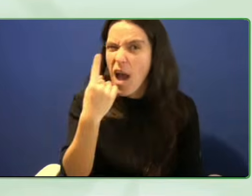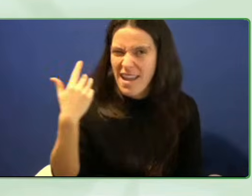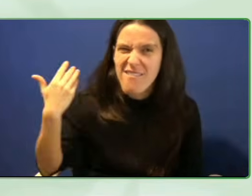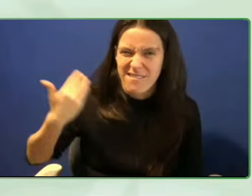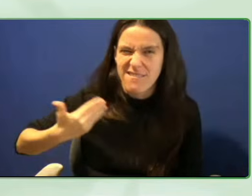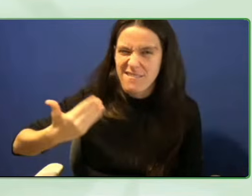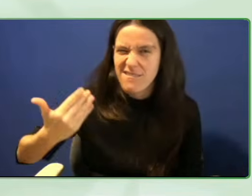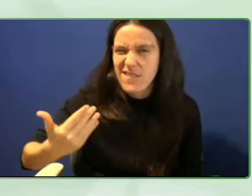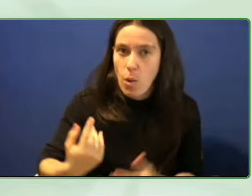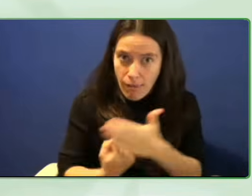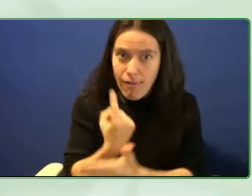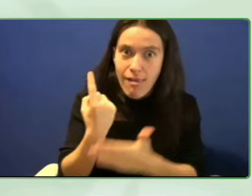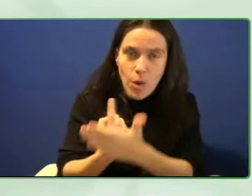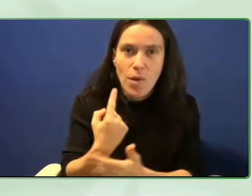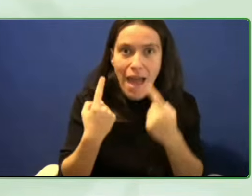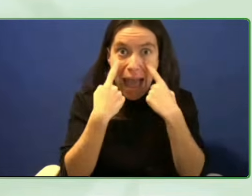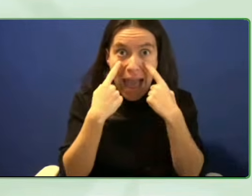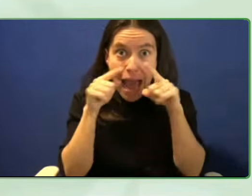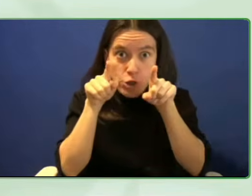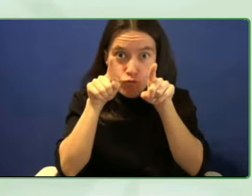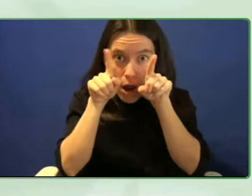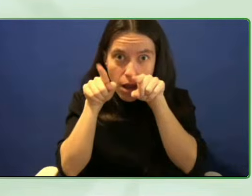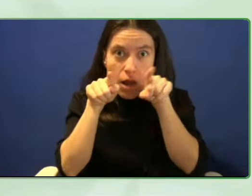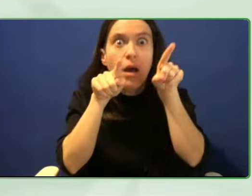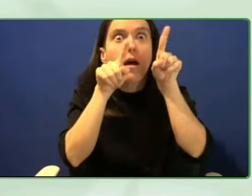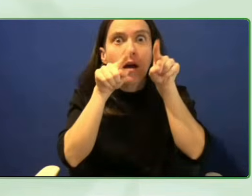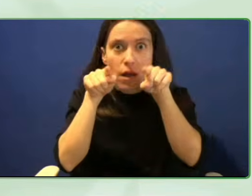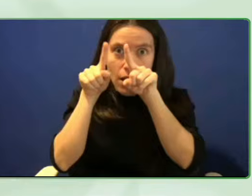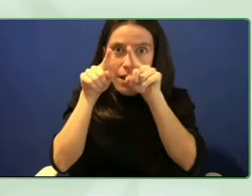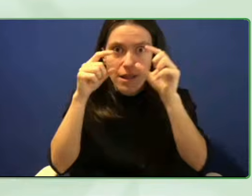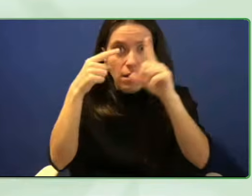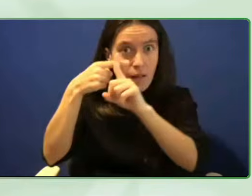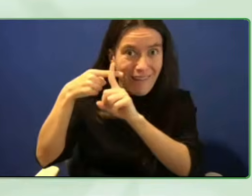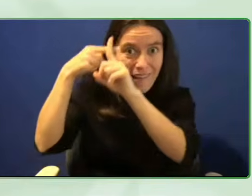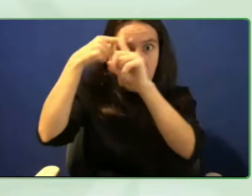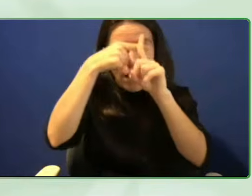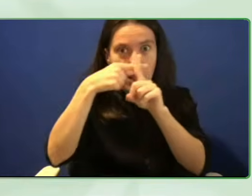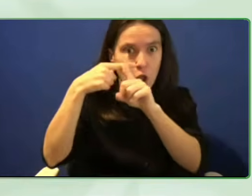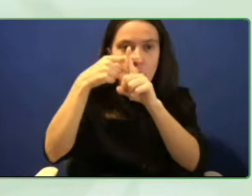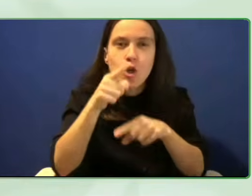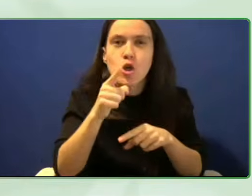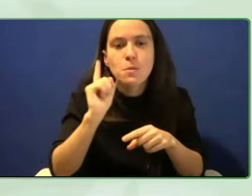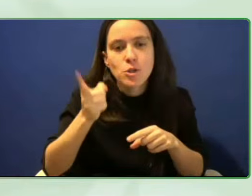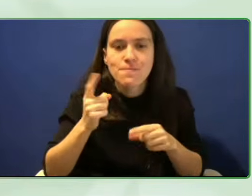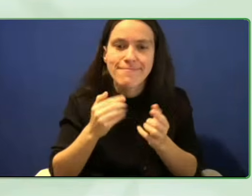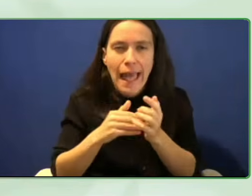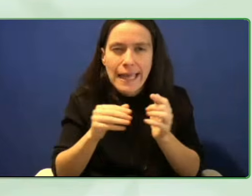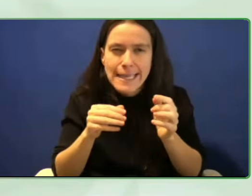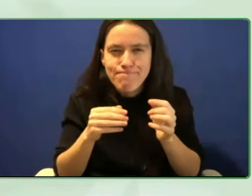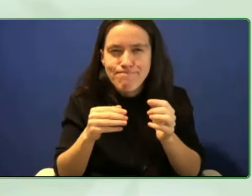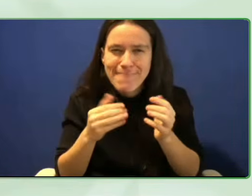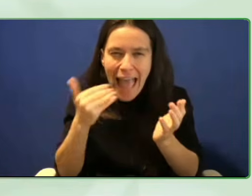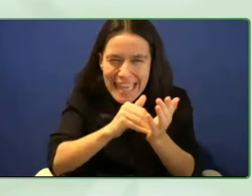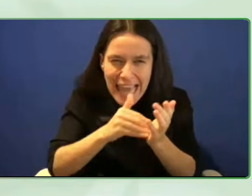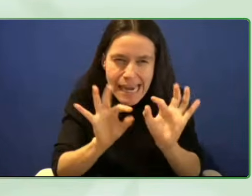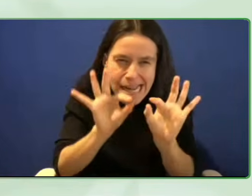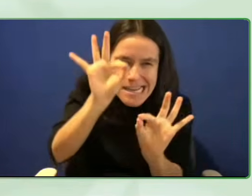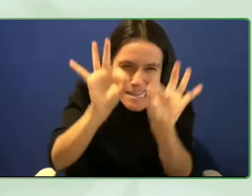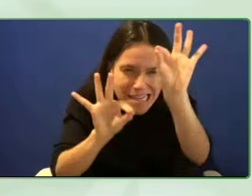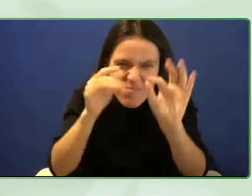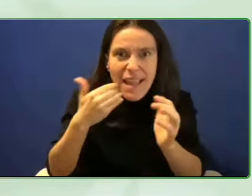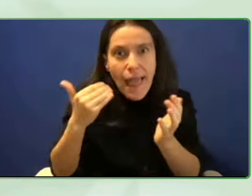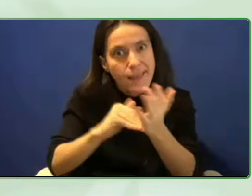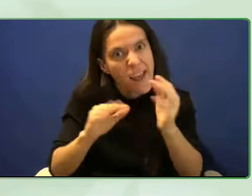eye tracking devices was that you need to keep recalibrating. Is that the case